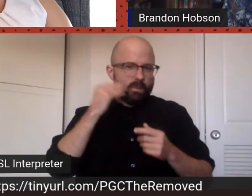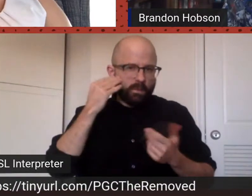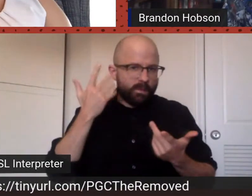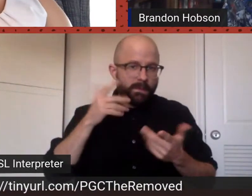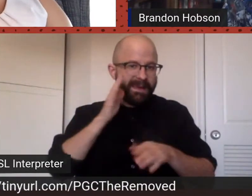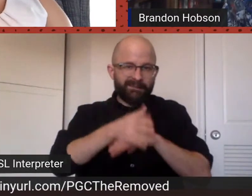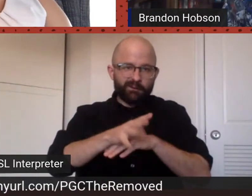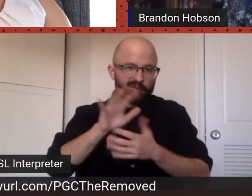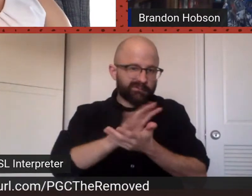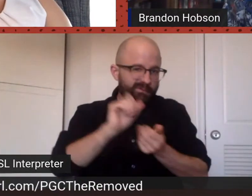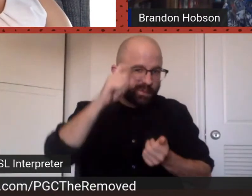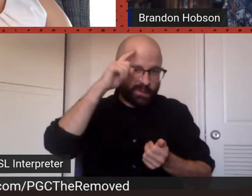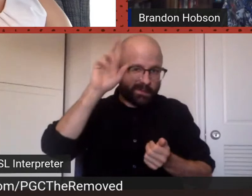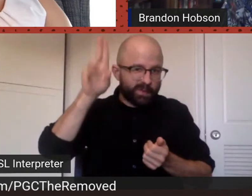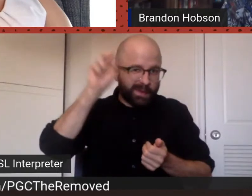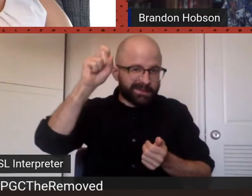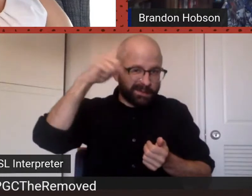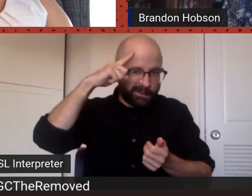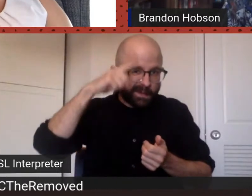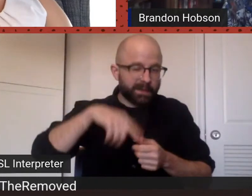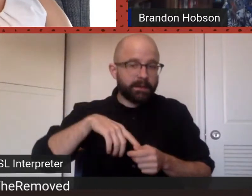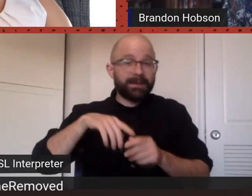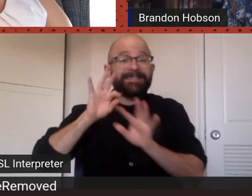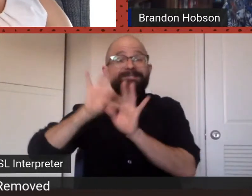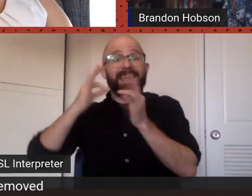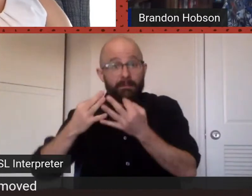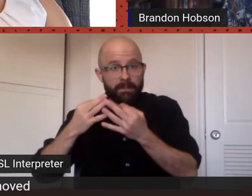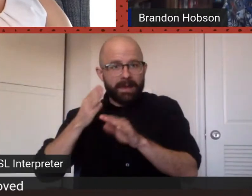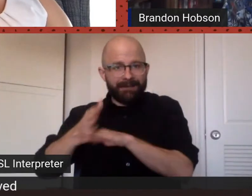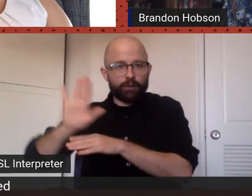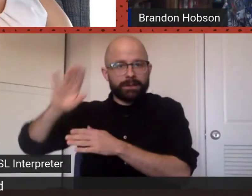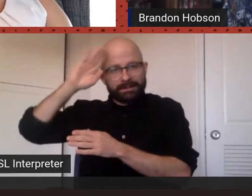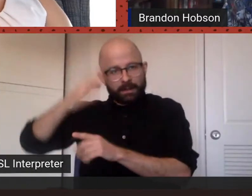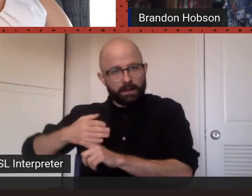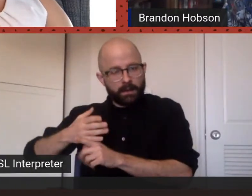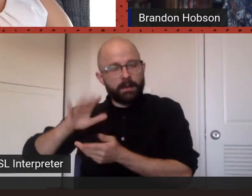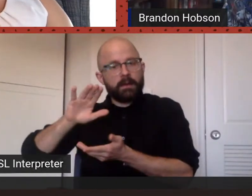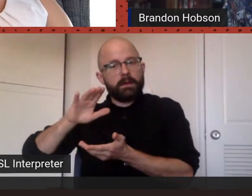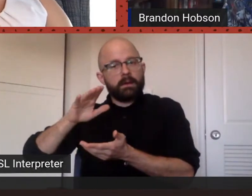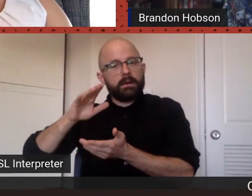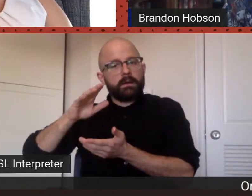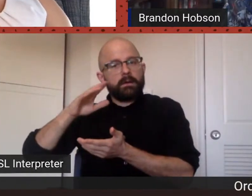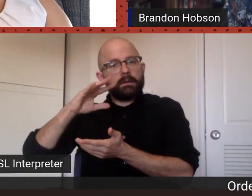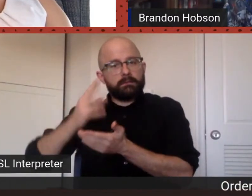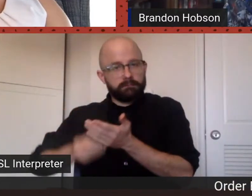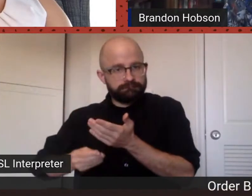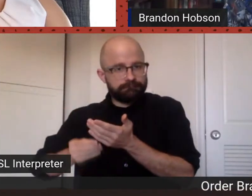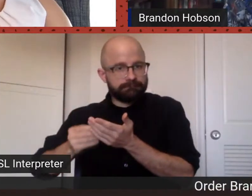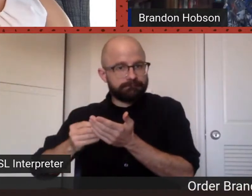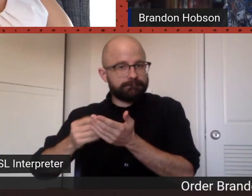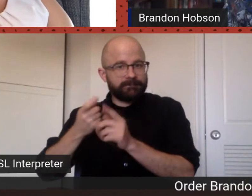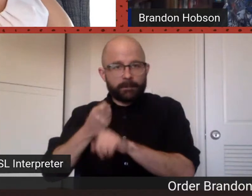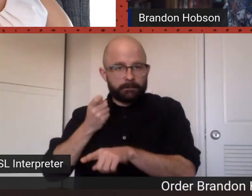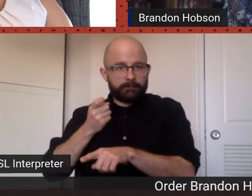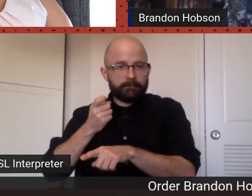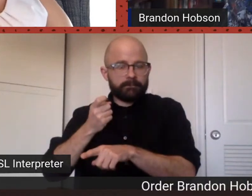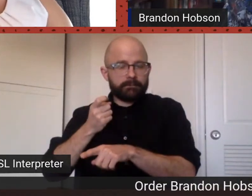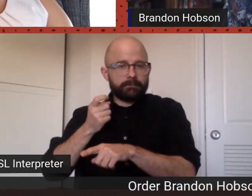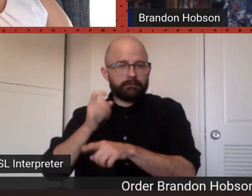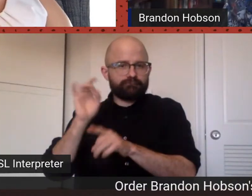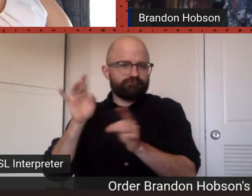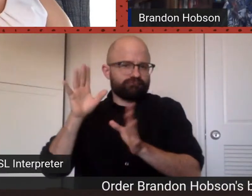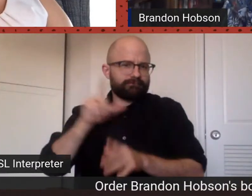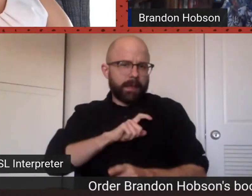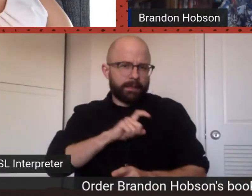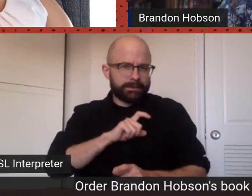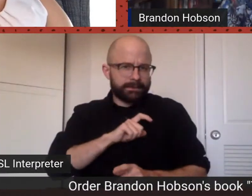home for the Achota family after losing their son to senseless police violence, right? And the other thing I want to